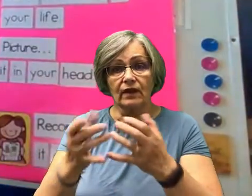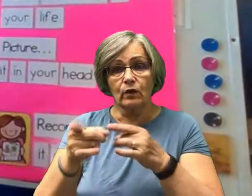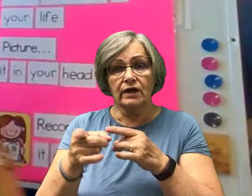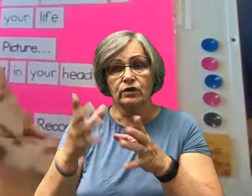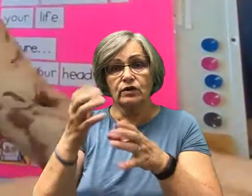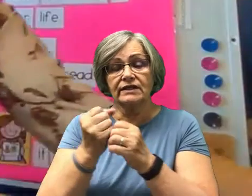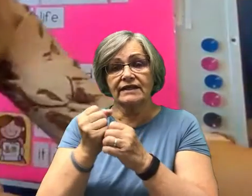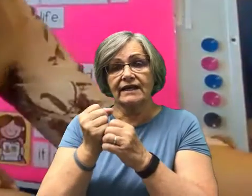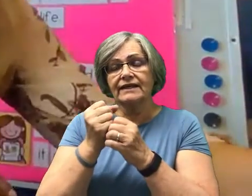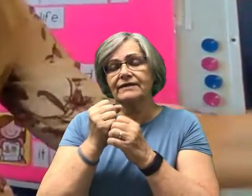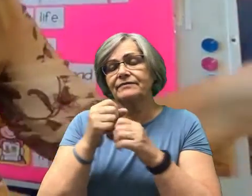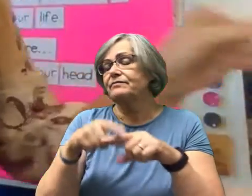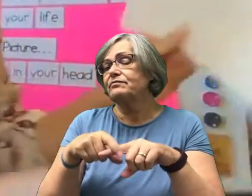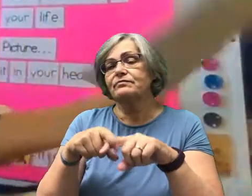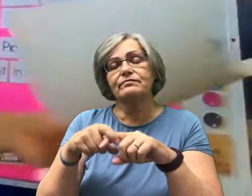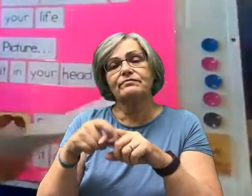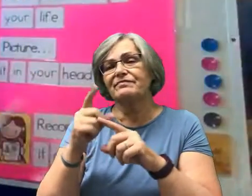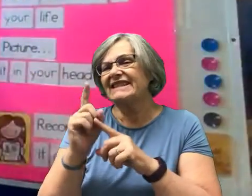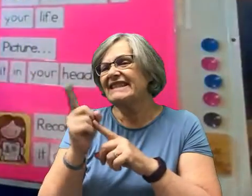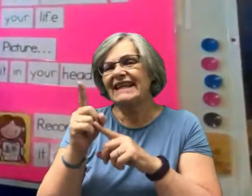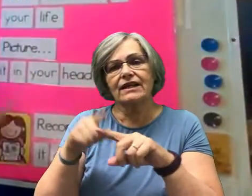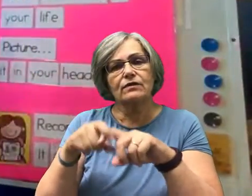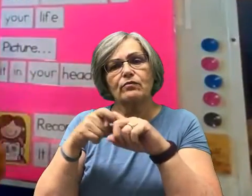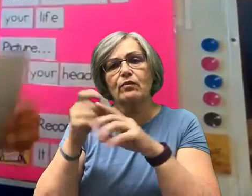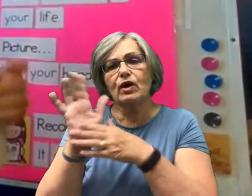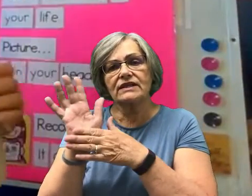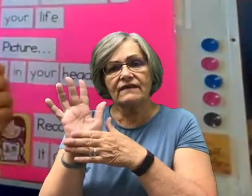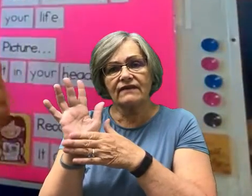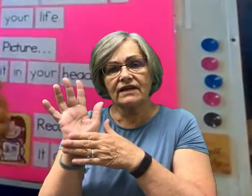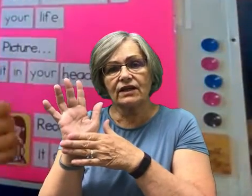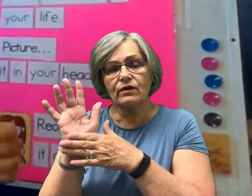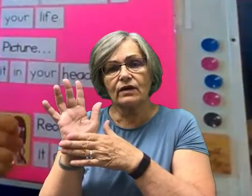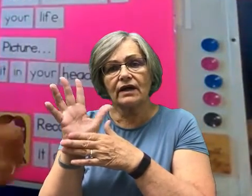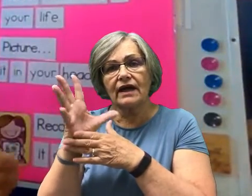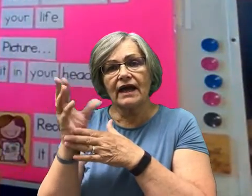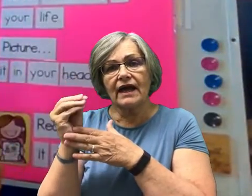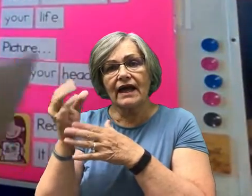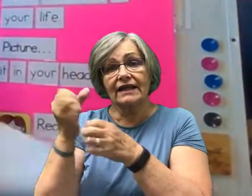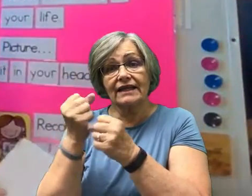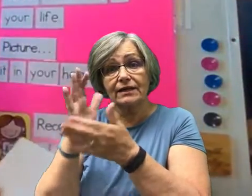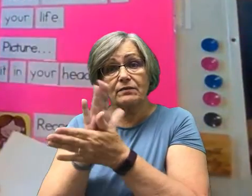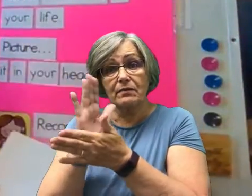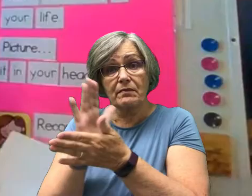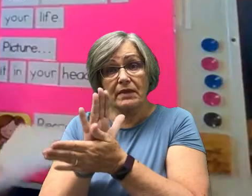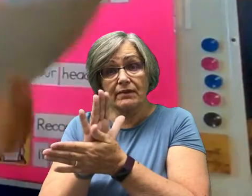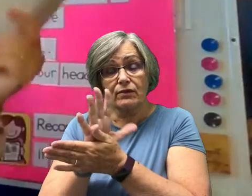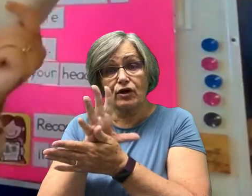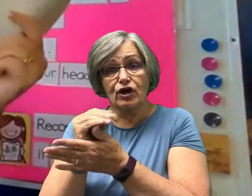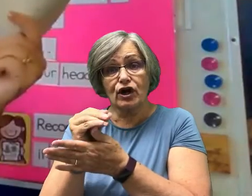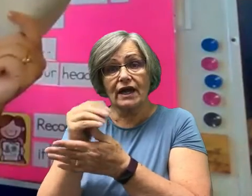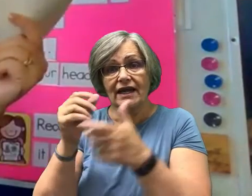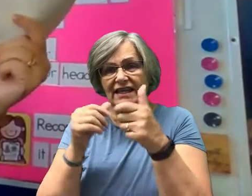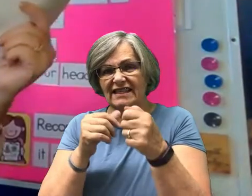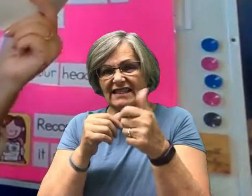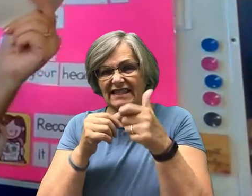paper. So I'd like you to take just a second and pause the video. Okay, pause the video and get some